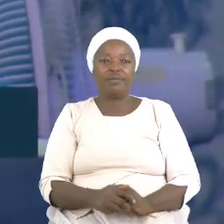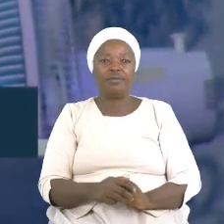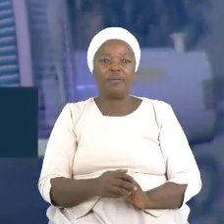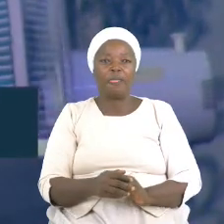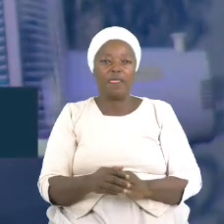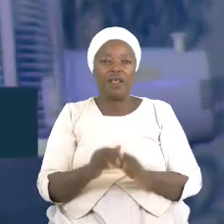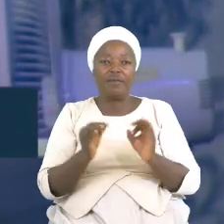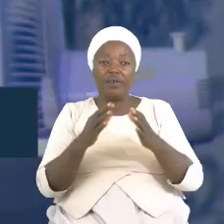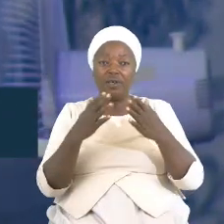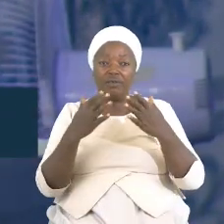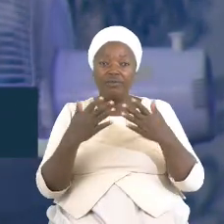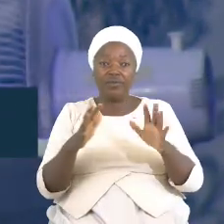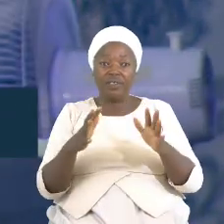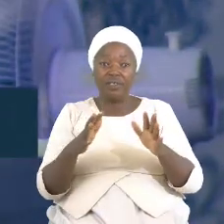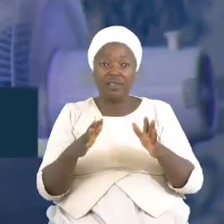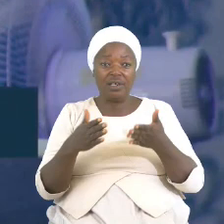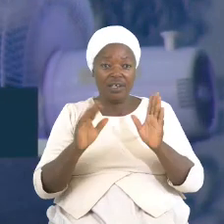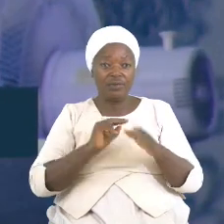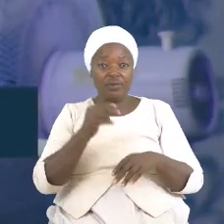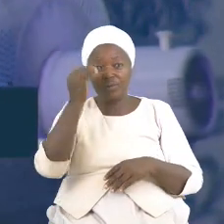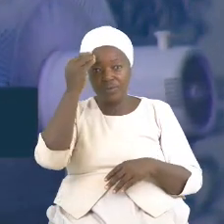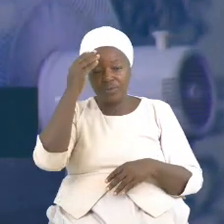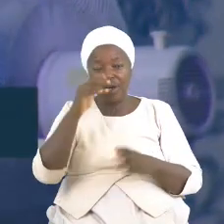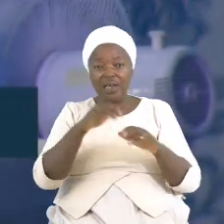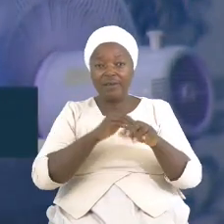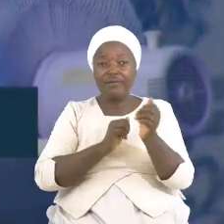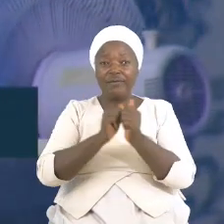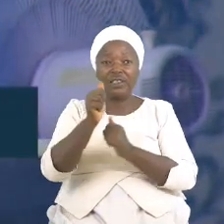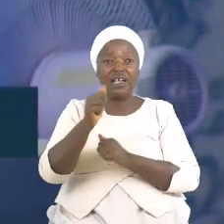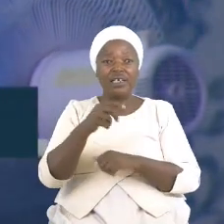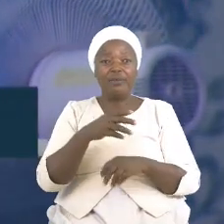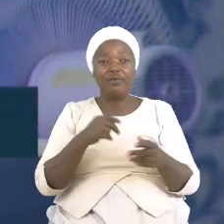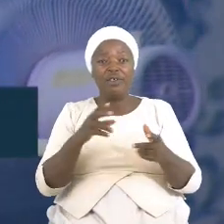let's indicate that we are finished at the far back. If you are finished, let's know.